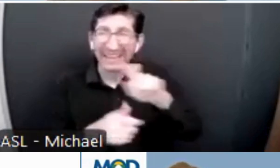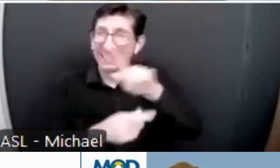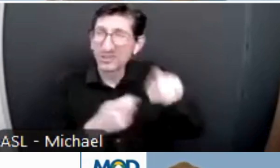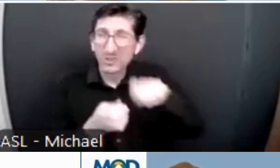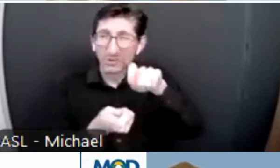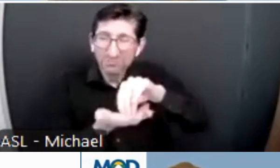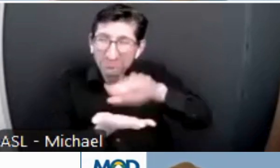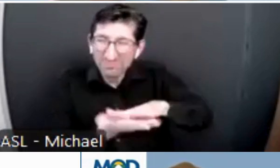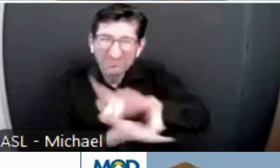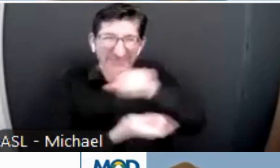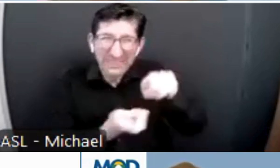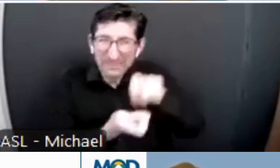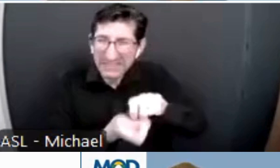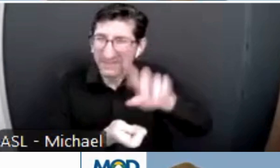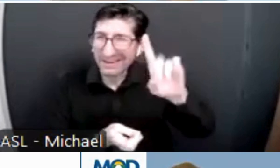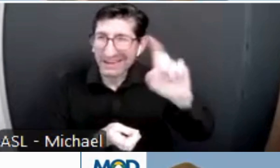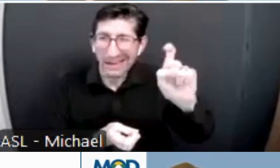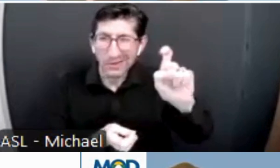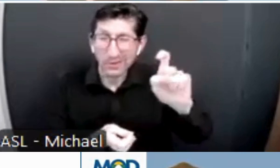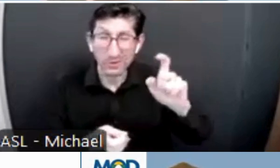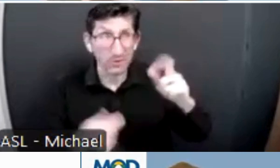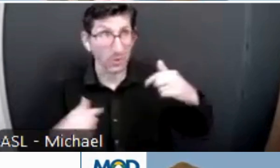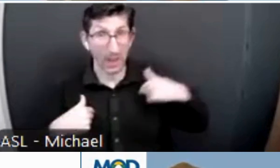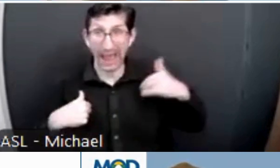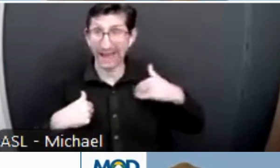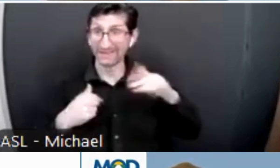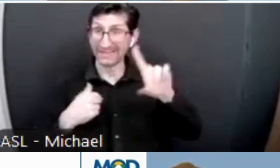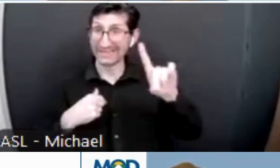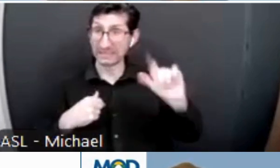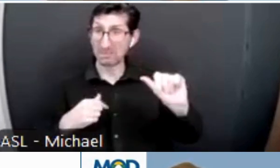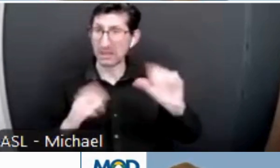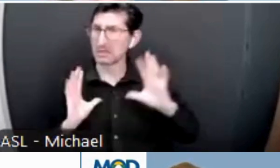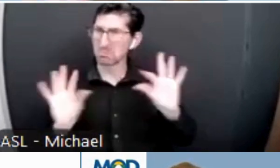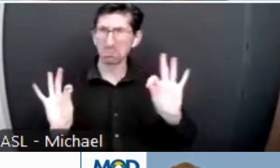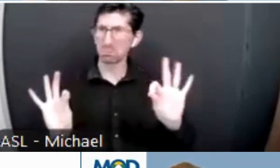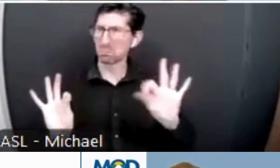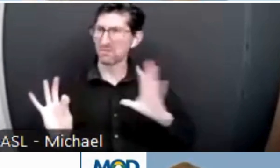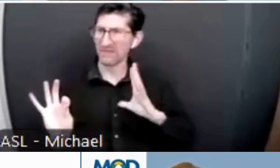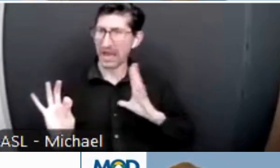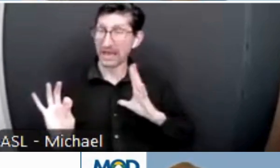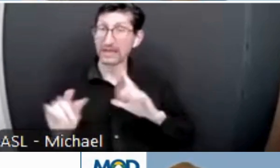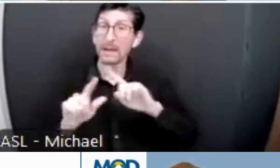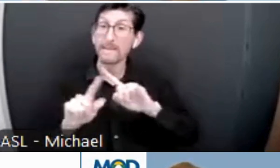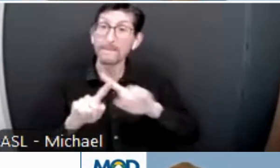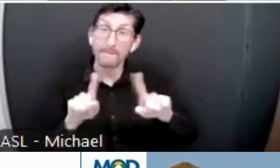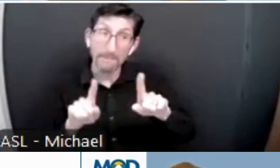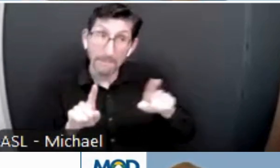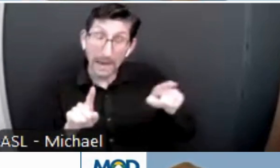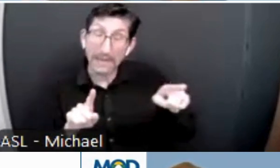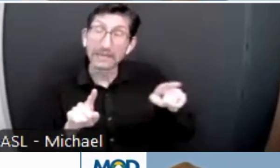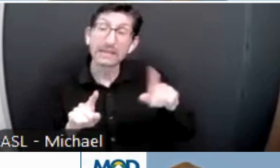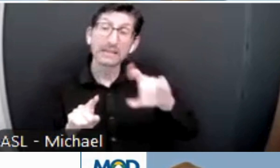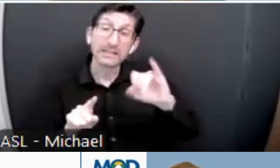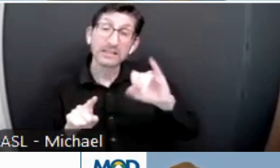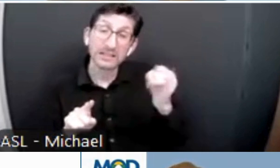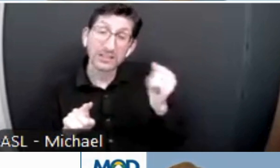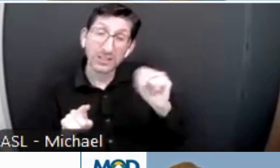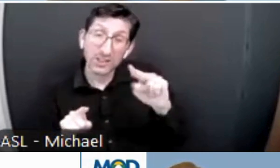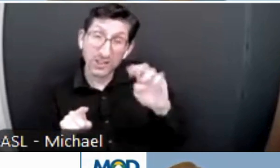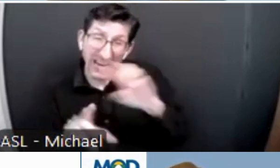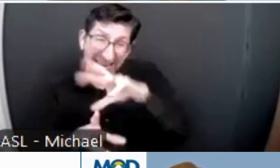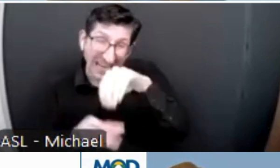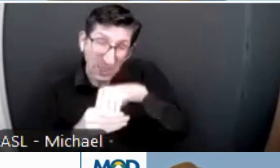want to. So this actually is fine. But the next question, does she include a good description of the